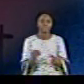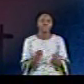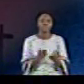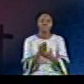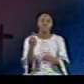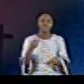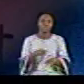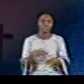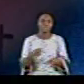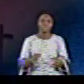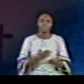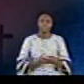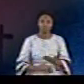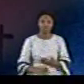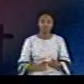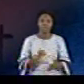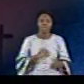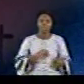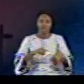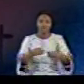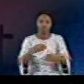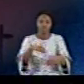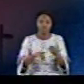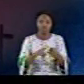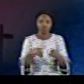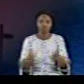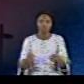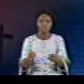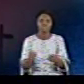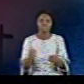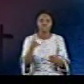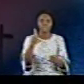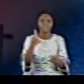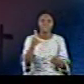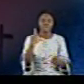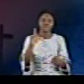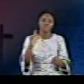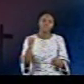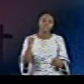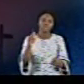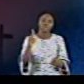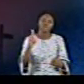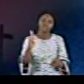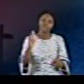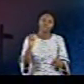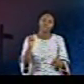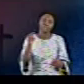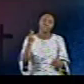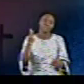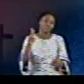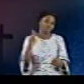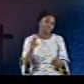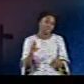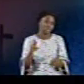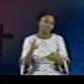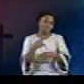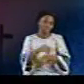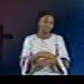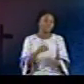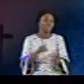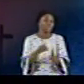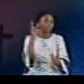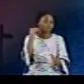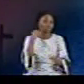delivery, I went into the labor room with the nurse. We were there, although it was very difficult. So